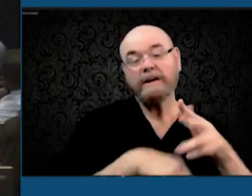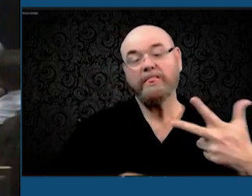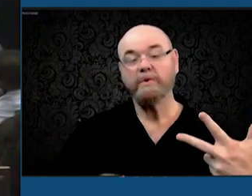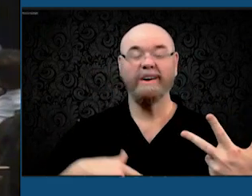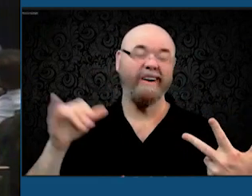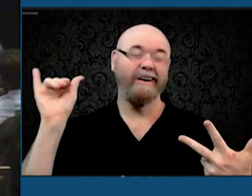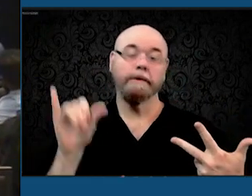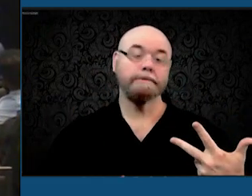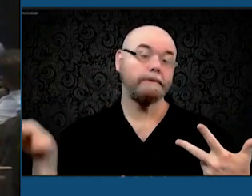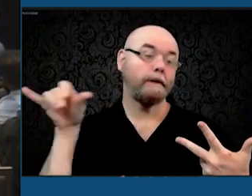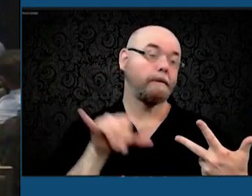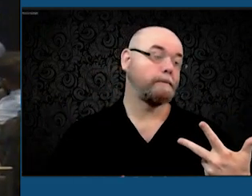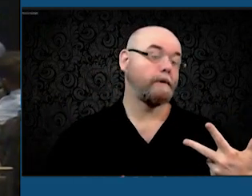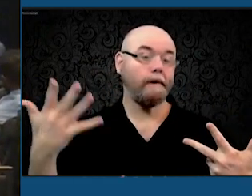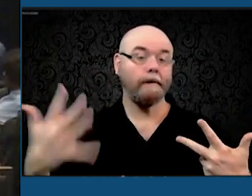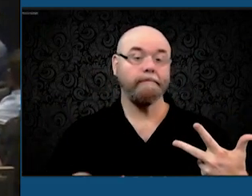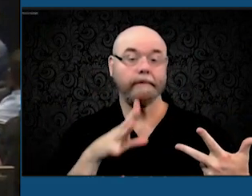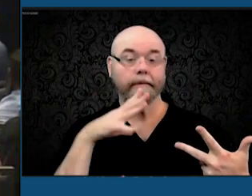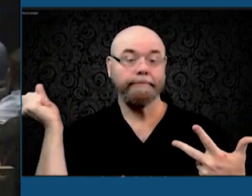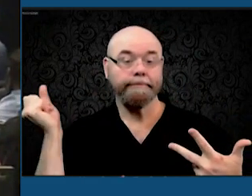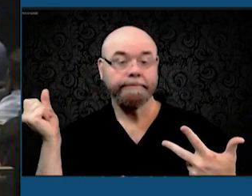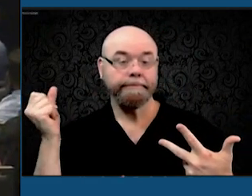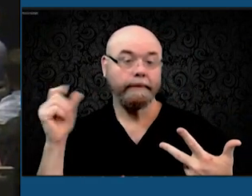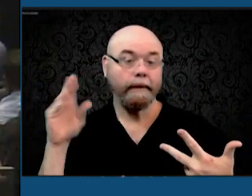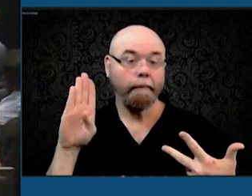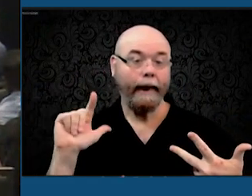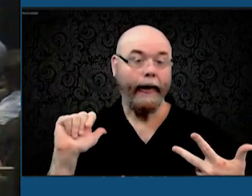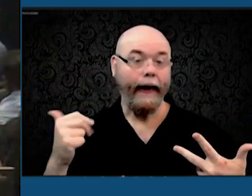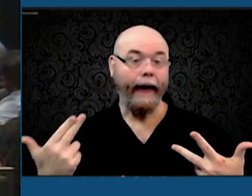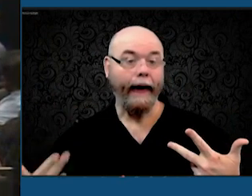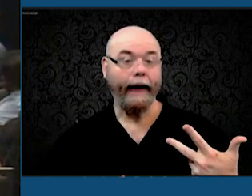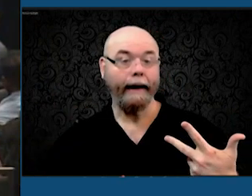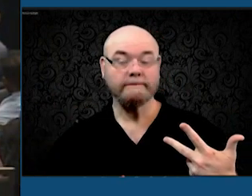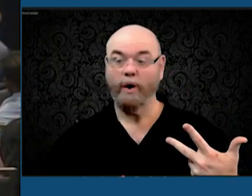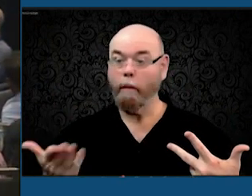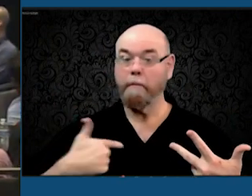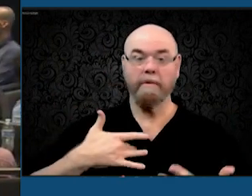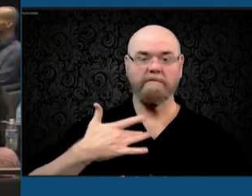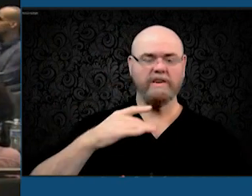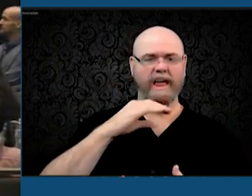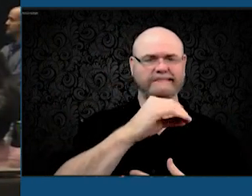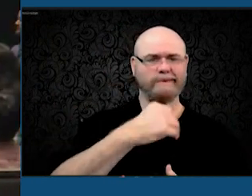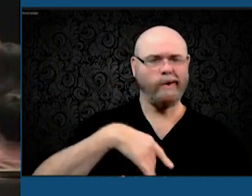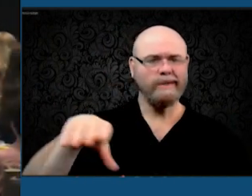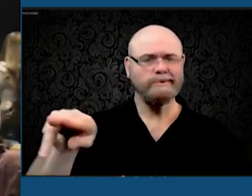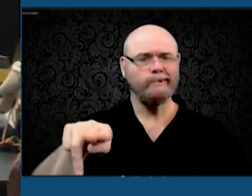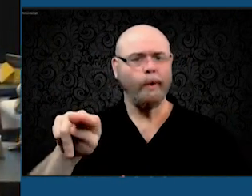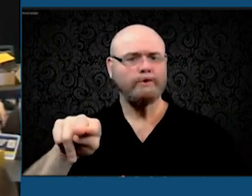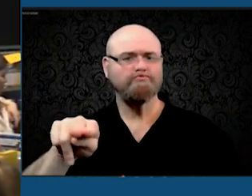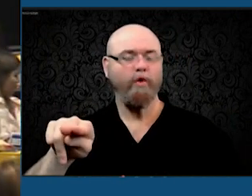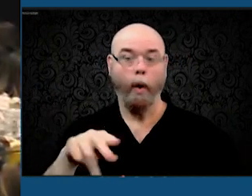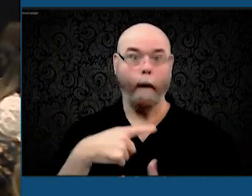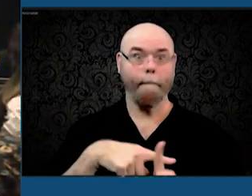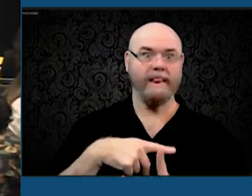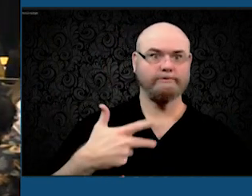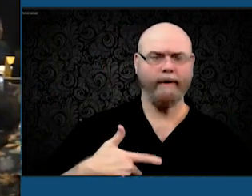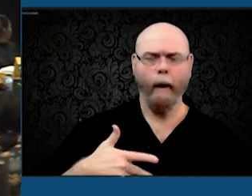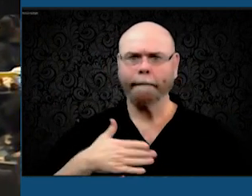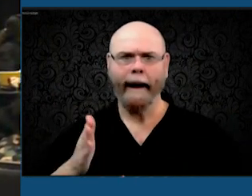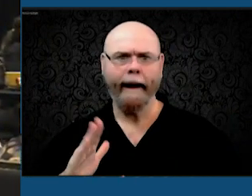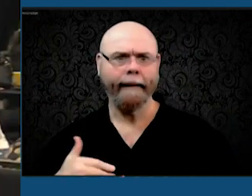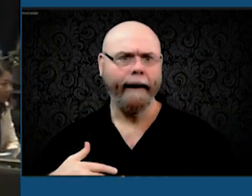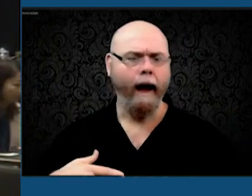I've ever been in. It's kind of blah. Maybe you're neutral. Maybe you're a +3. You're like, oh my gosh,